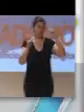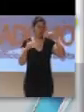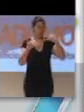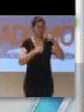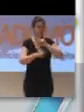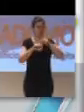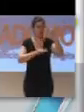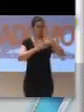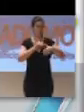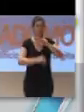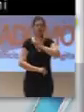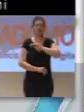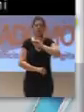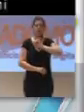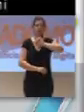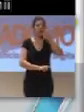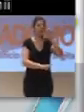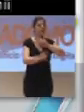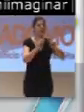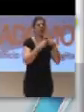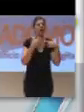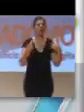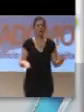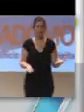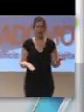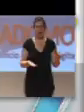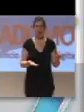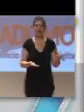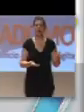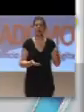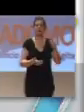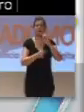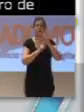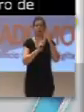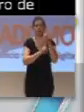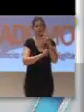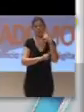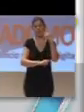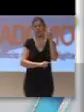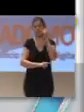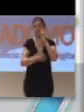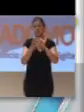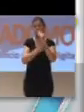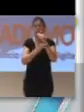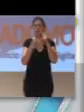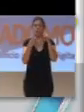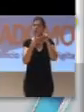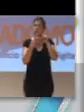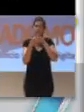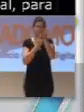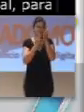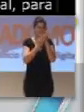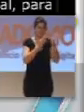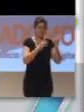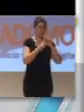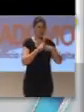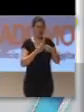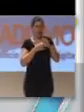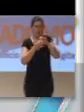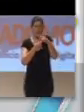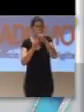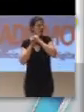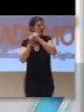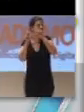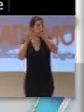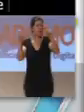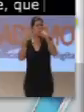And so this was an important constraint. And also it was important to have more than one device in